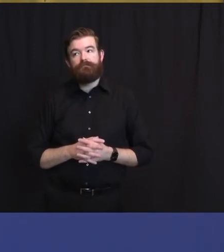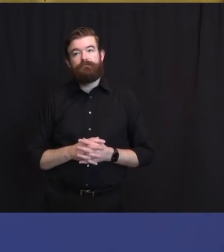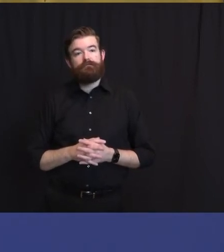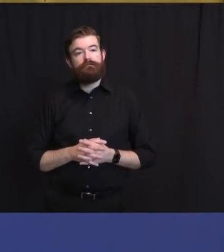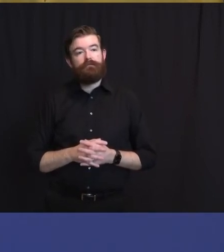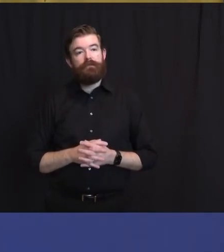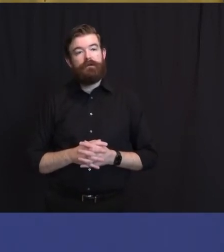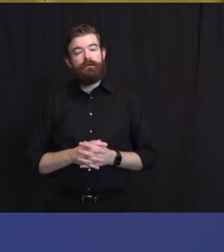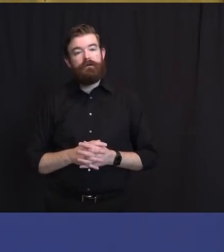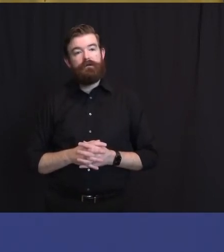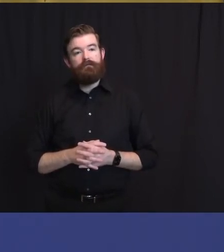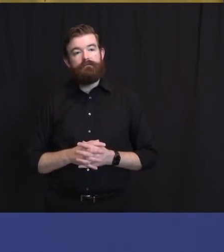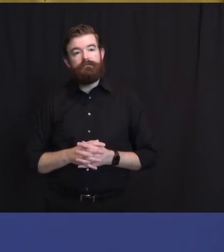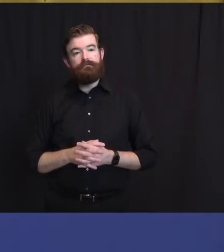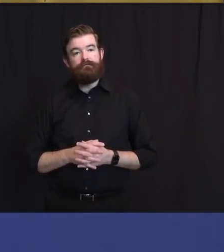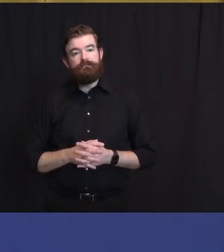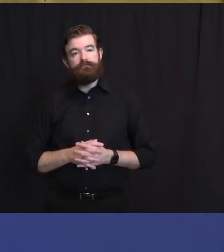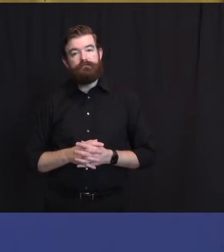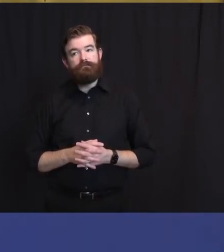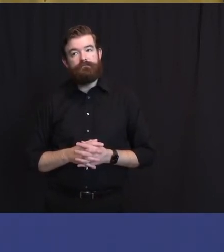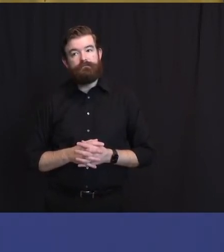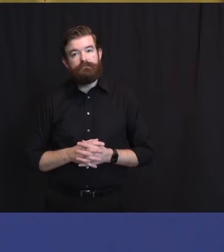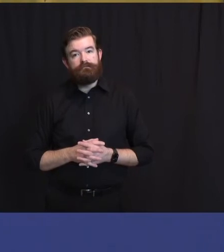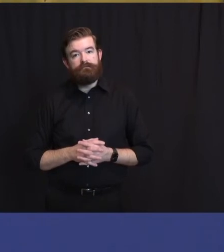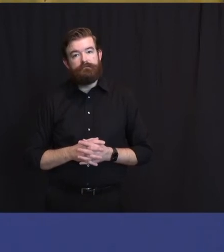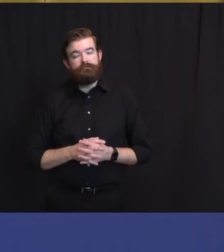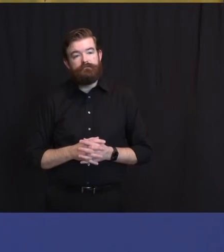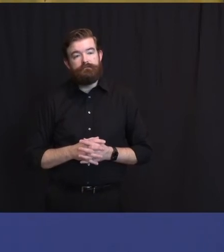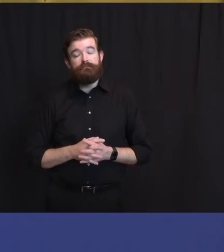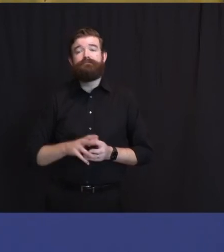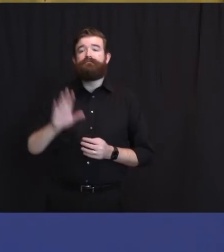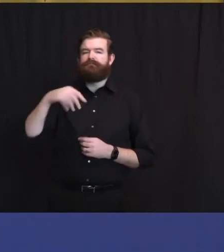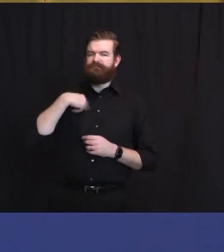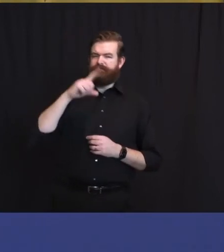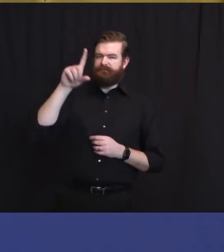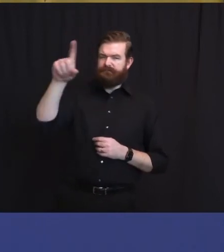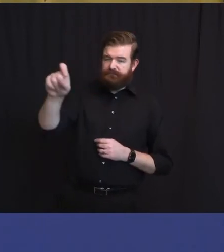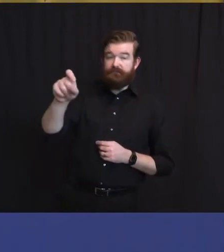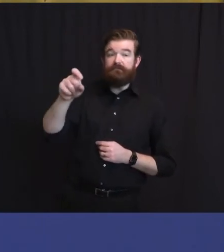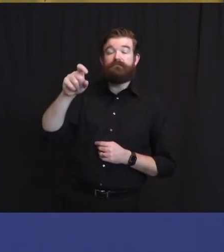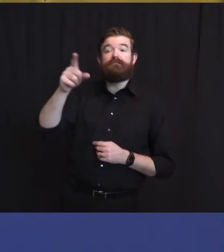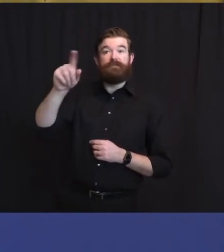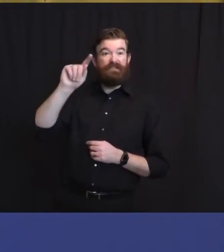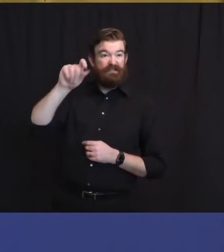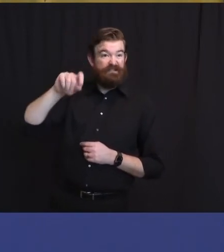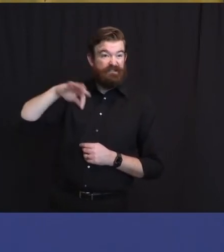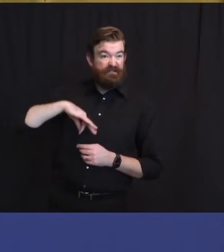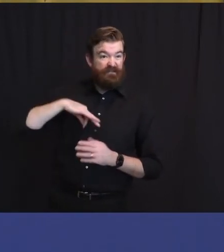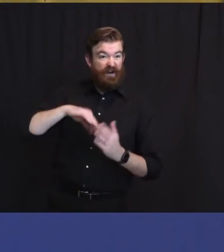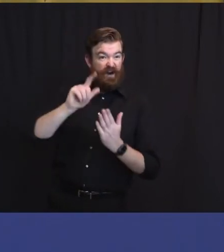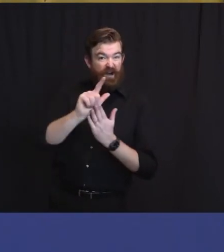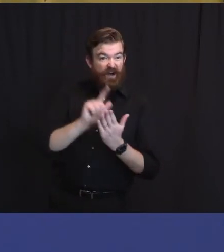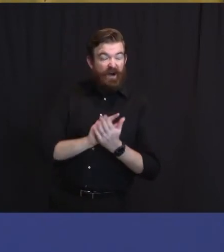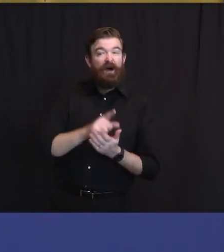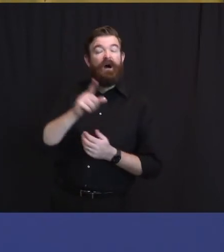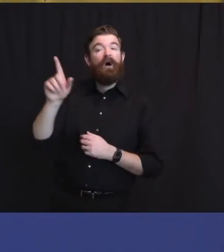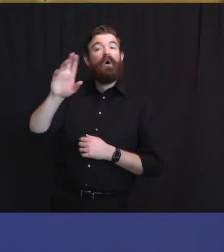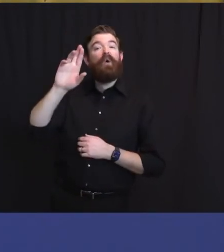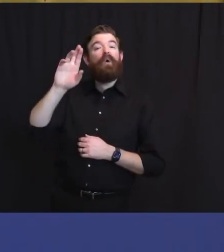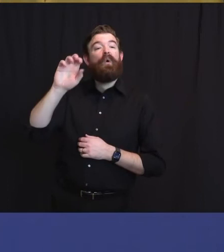with what the commercial real estate and office buildings will look like post-COVID and virtually every other industry in the state, does it make sense to rush through